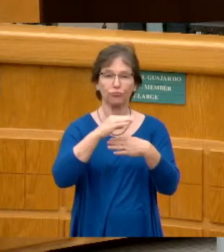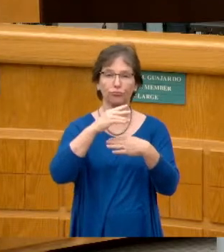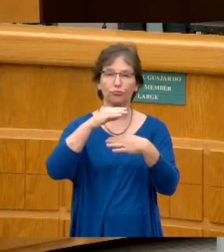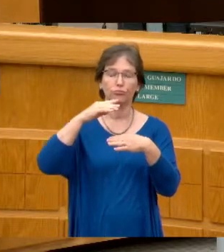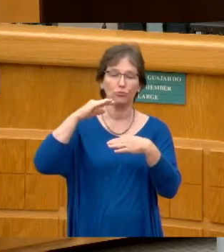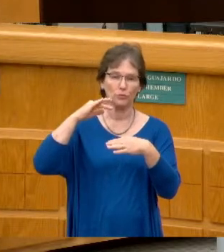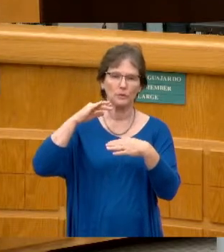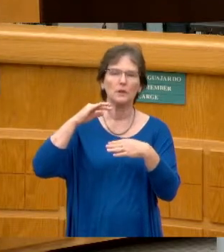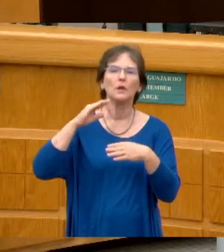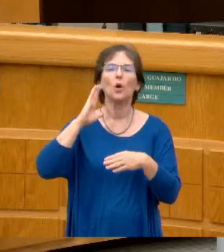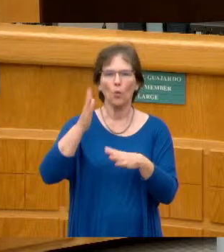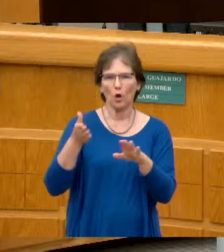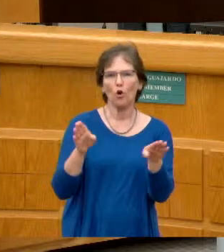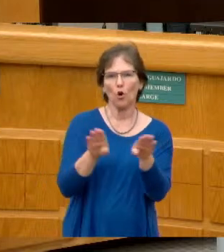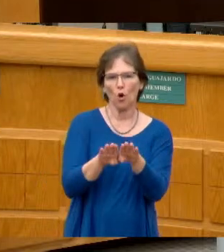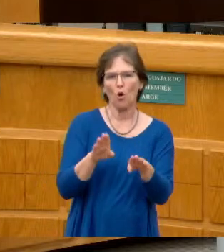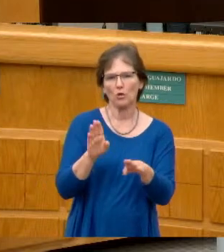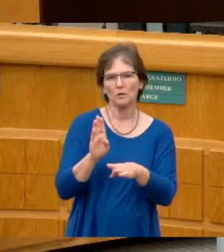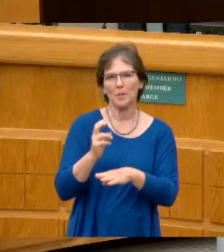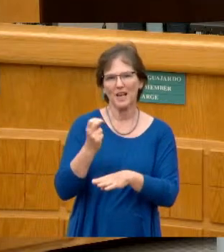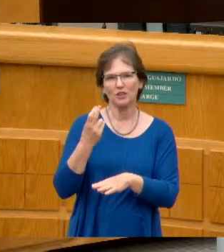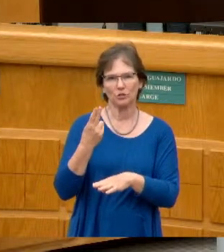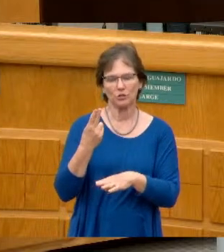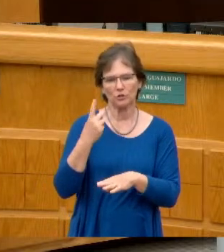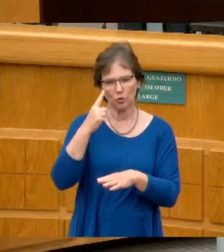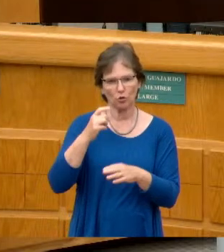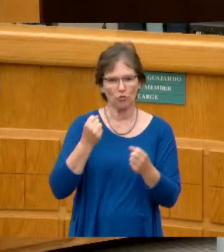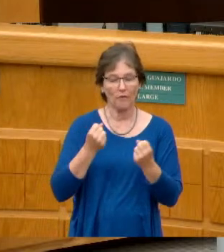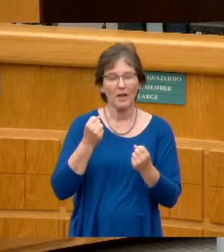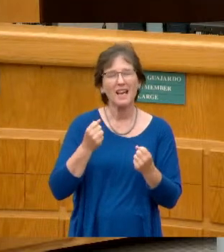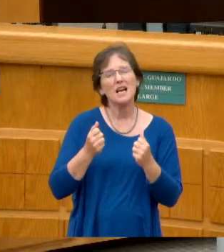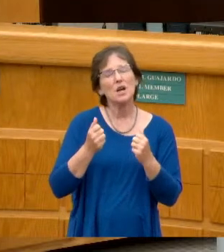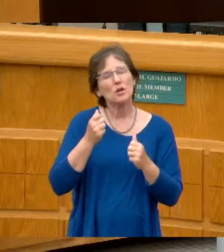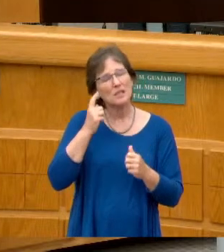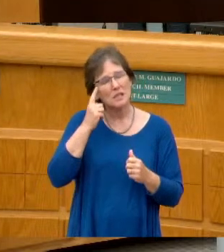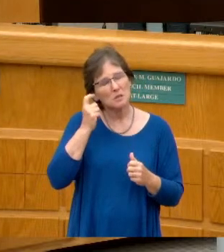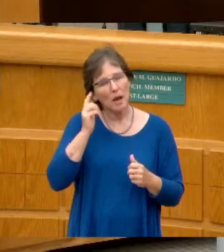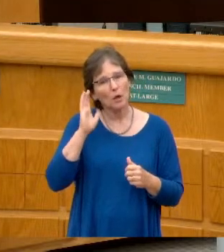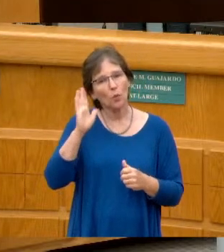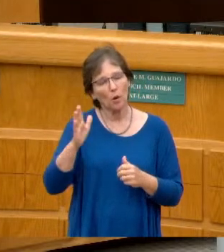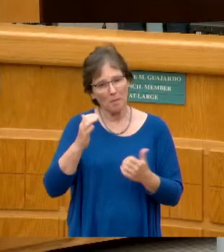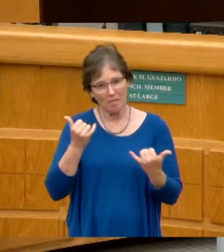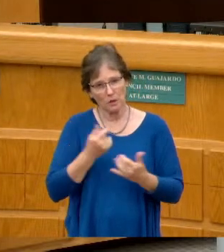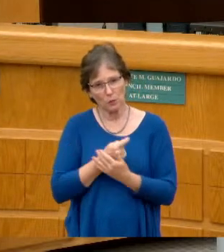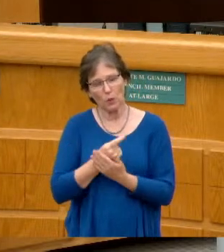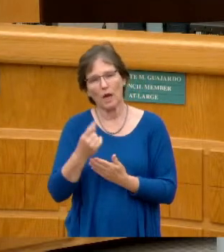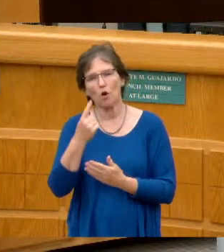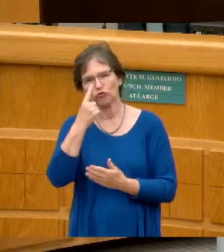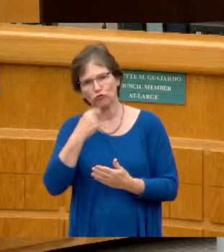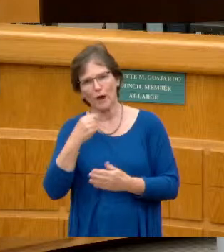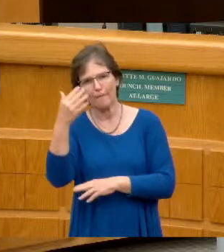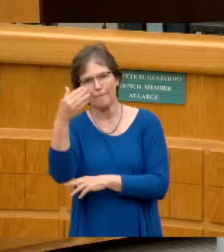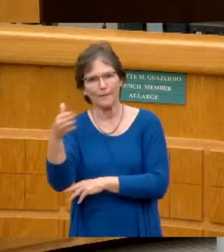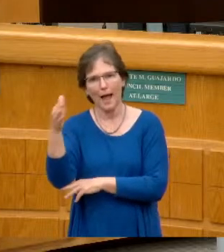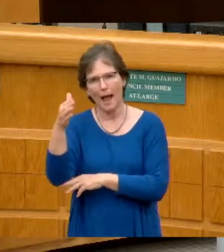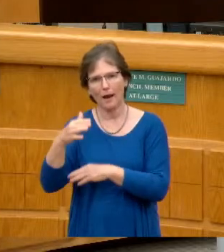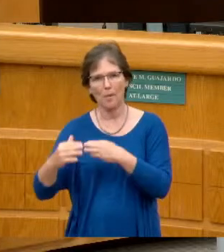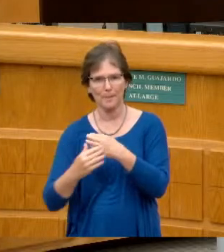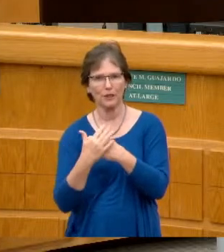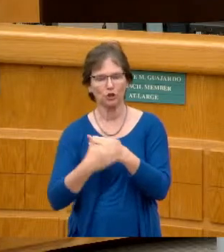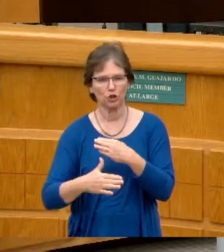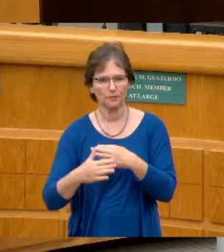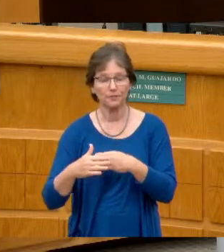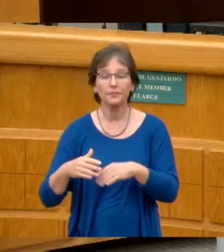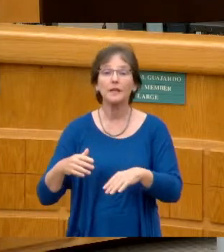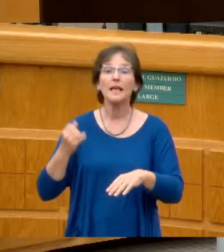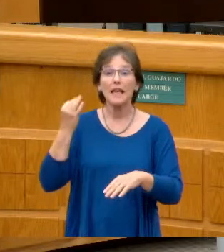water has come all the way to the dunes, we ask for your patience. The minute that water recedes, you'll be able to safely drive